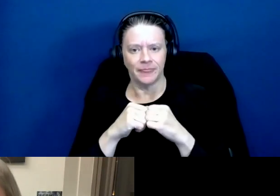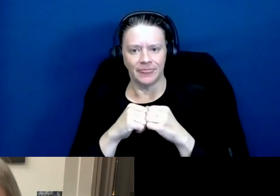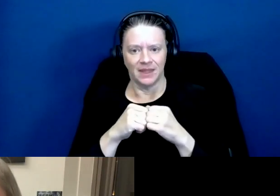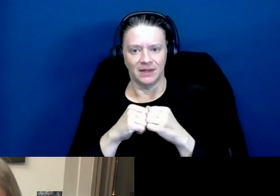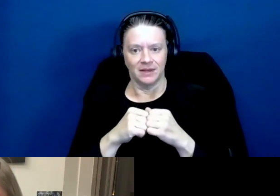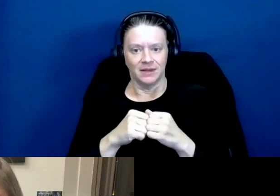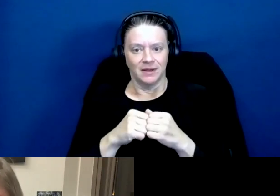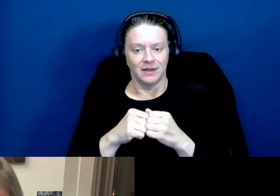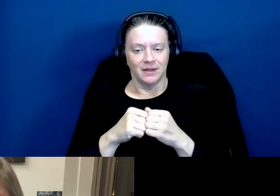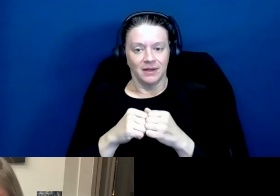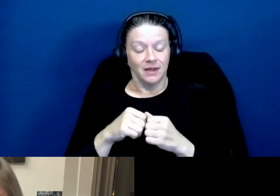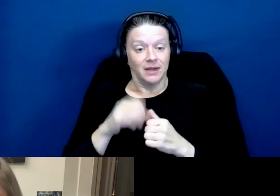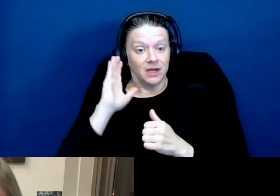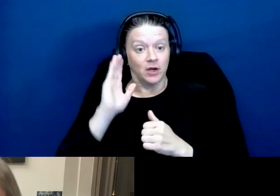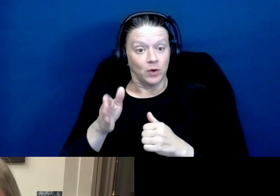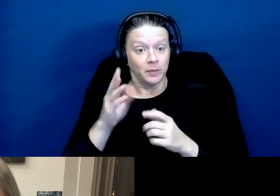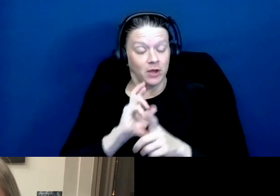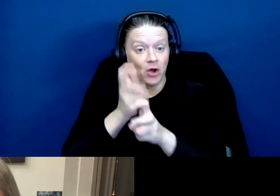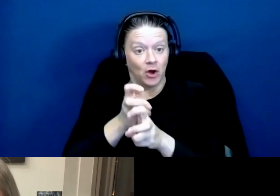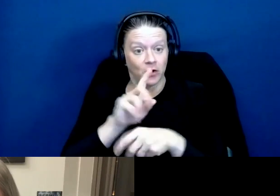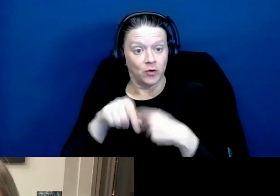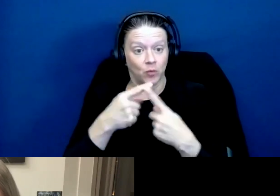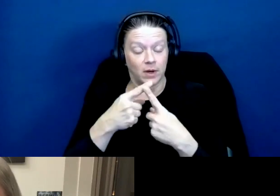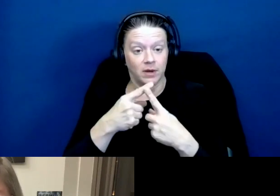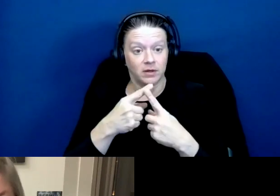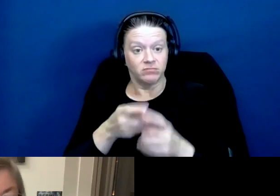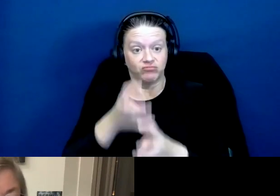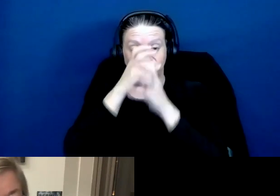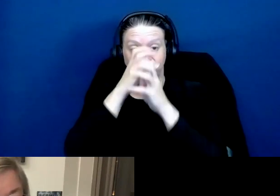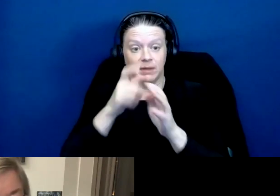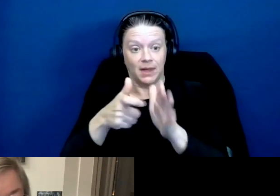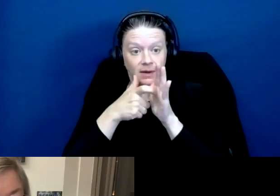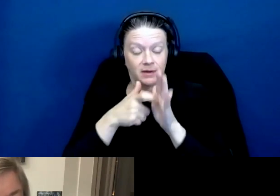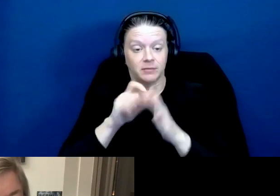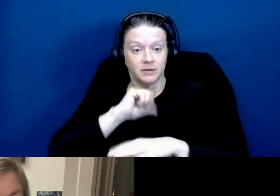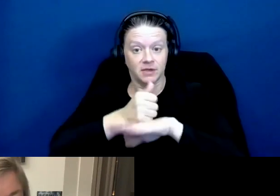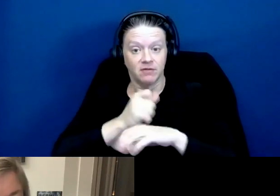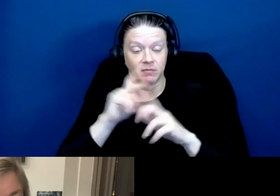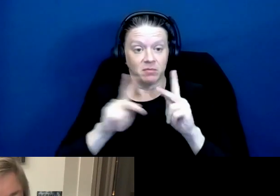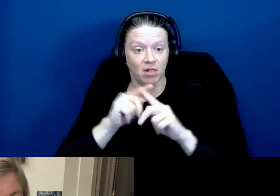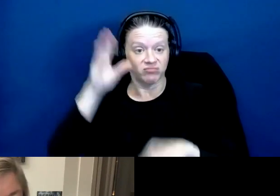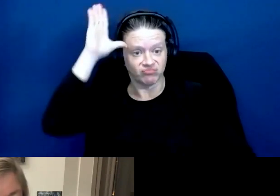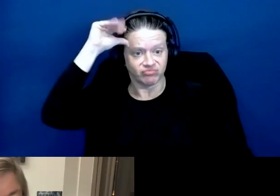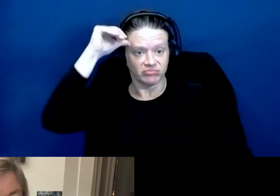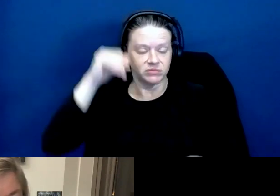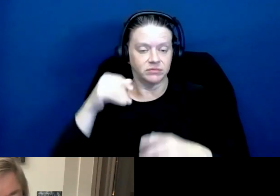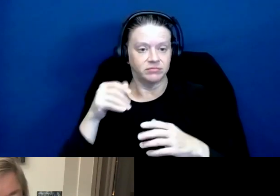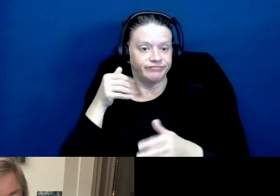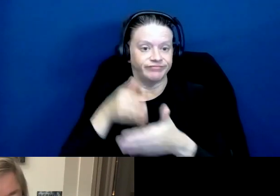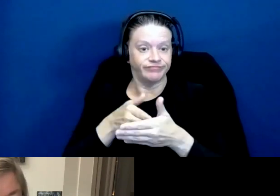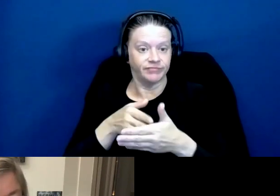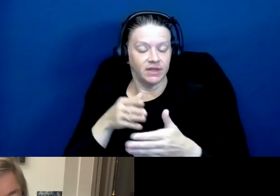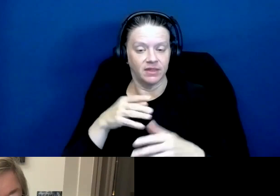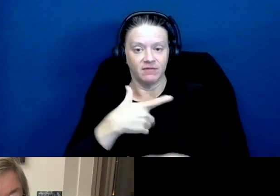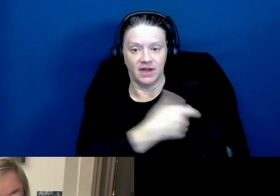is going to be hard as mandates are being implemented if someone is really staunchly against the vaccine. I'm just hoping